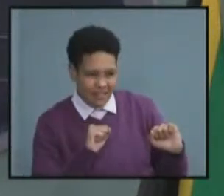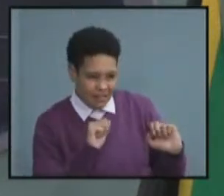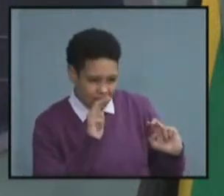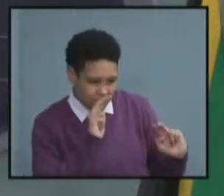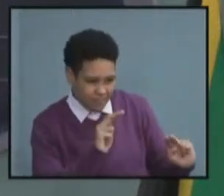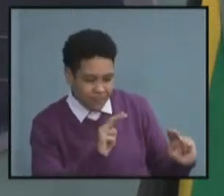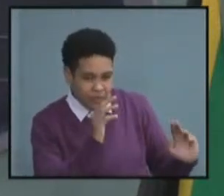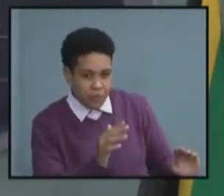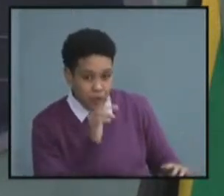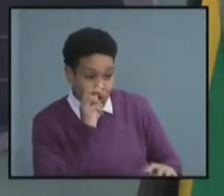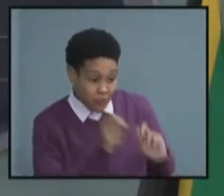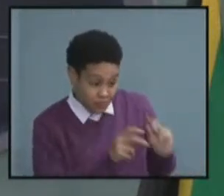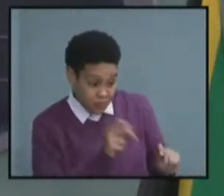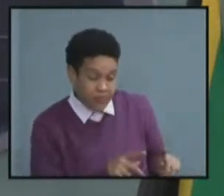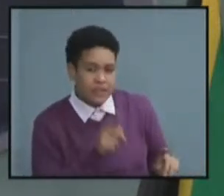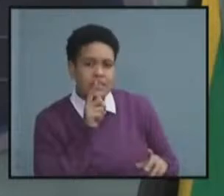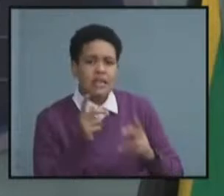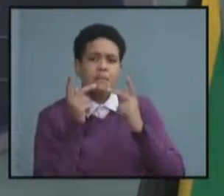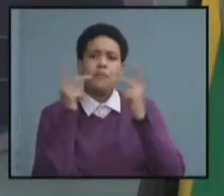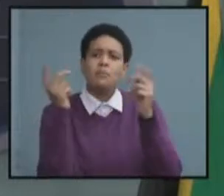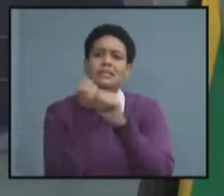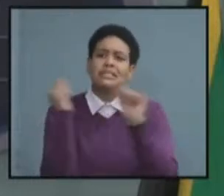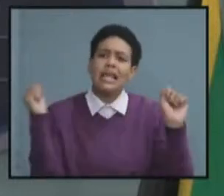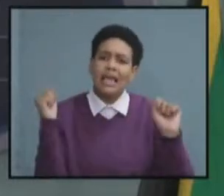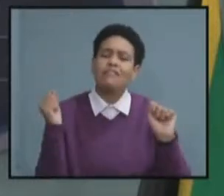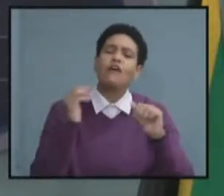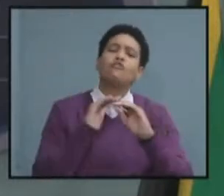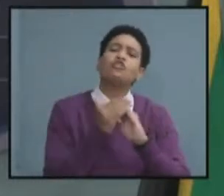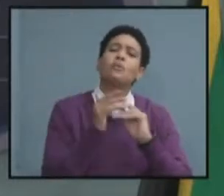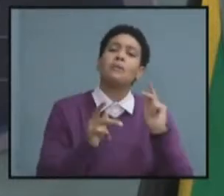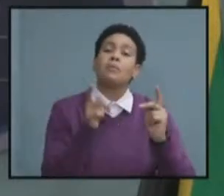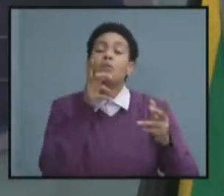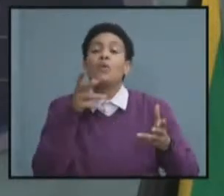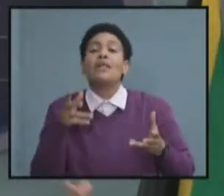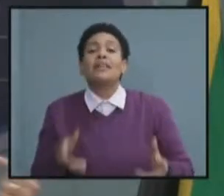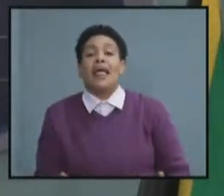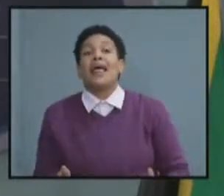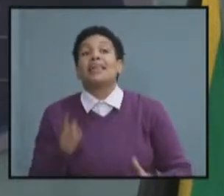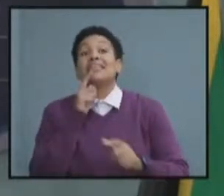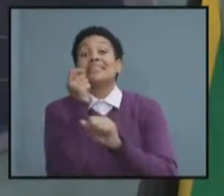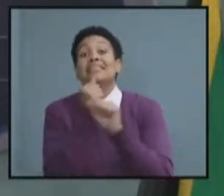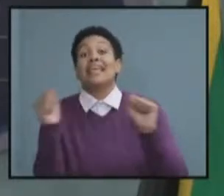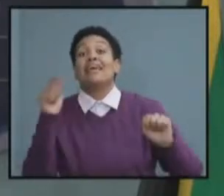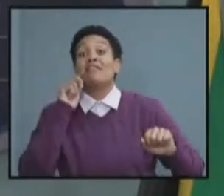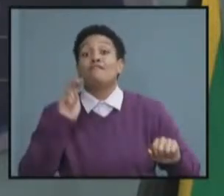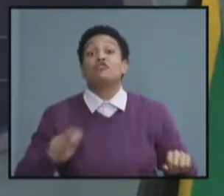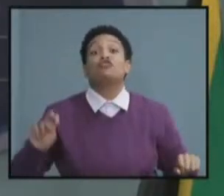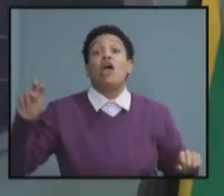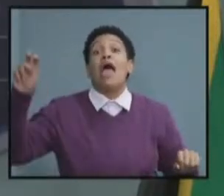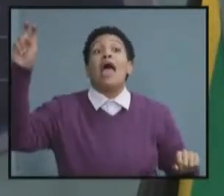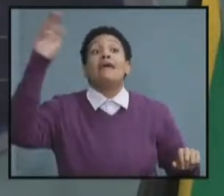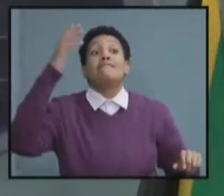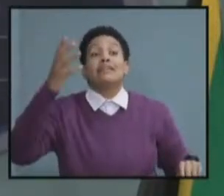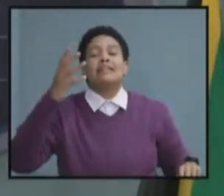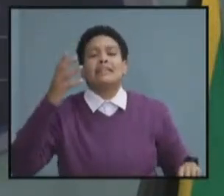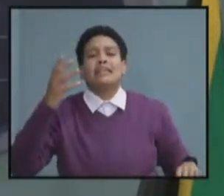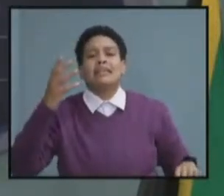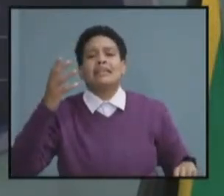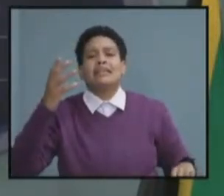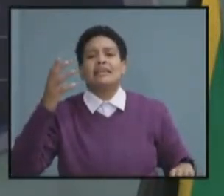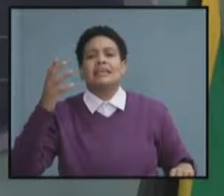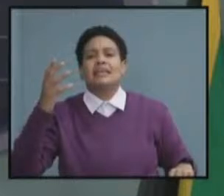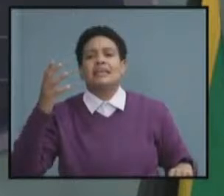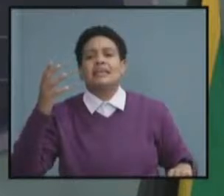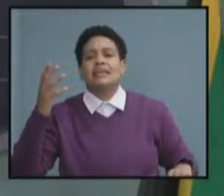the persons coming back, the public safety of Jamaicans here, the safety of the travel,